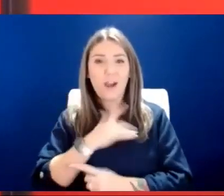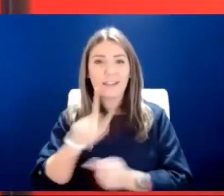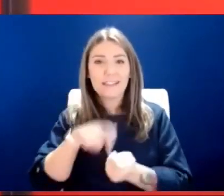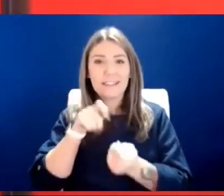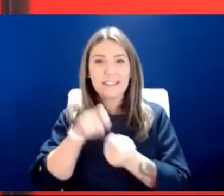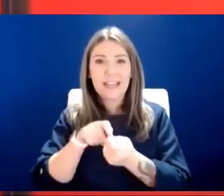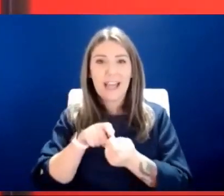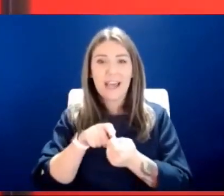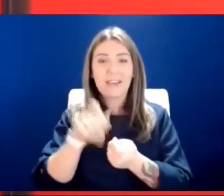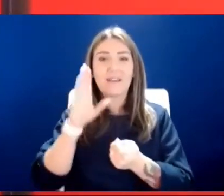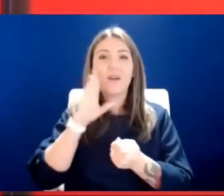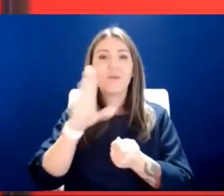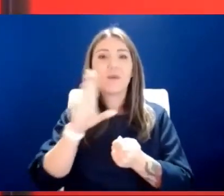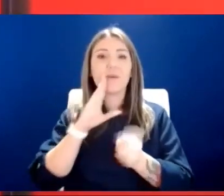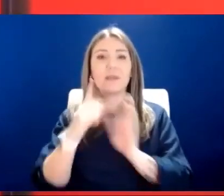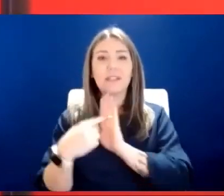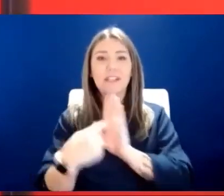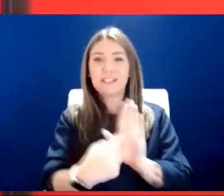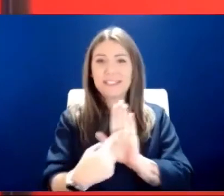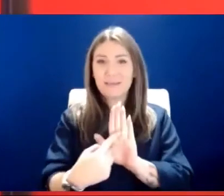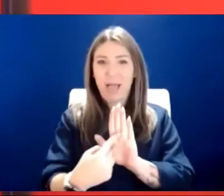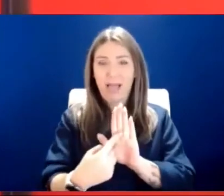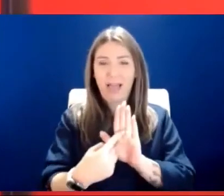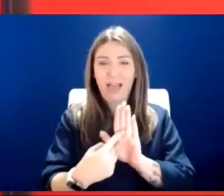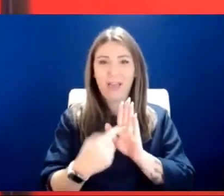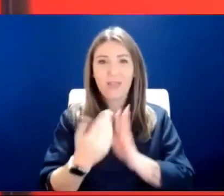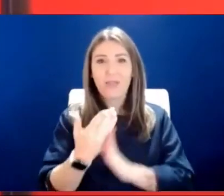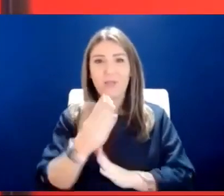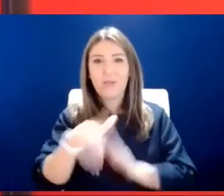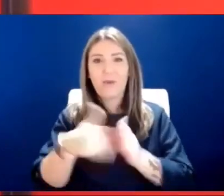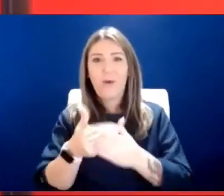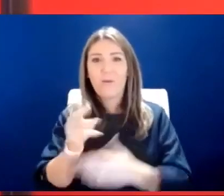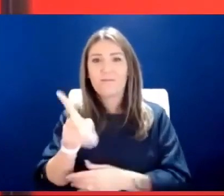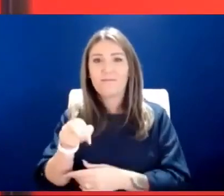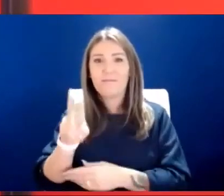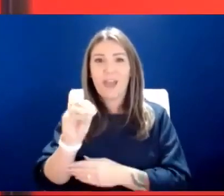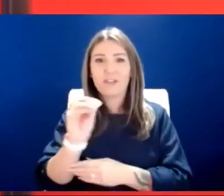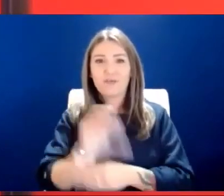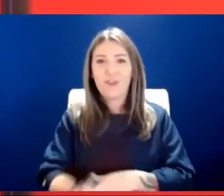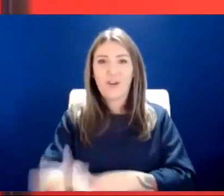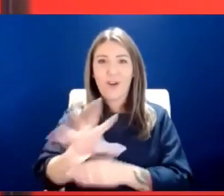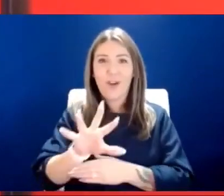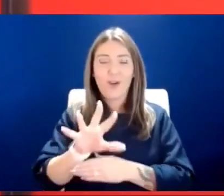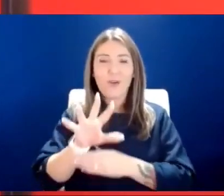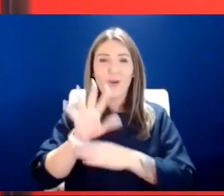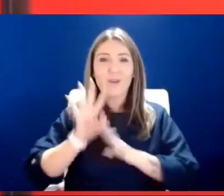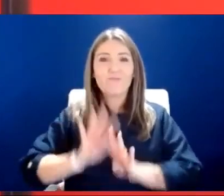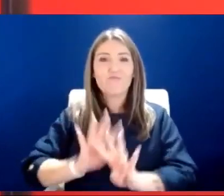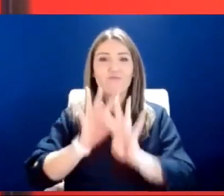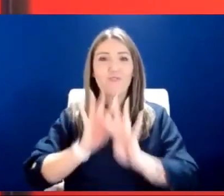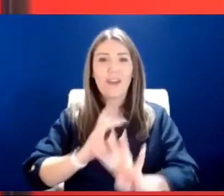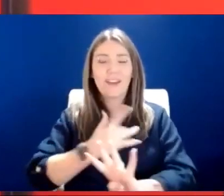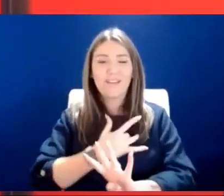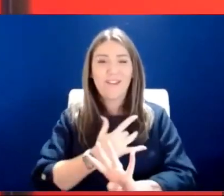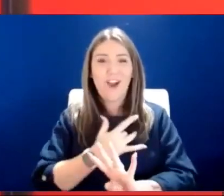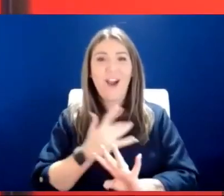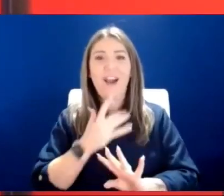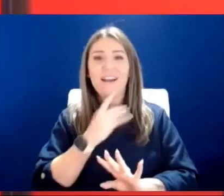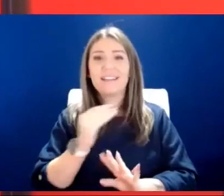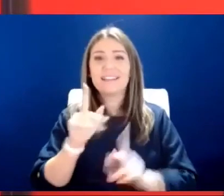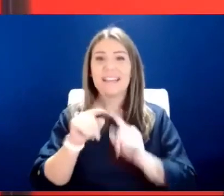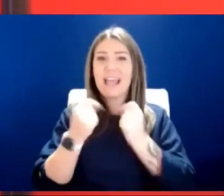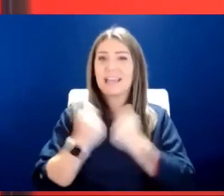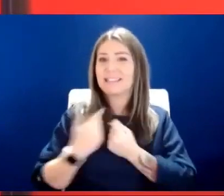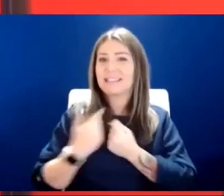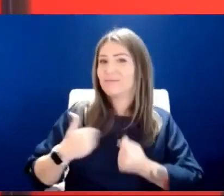be on display across the entire metro. They're part of the Parade of Hearts, and we have some teammates here at the University of Kansas